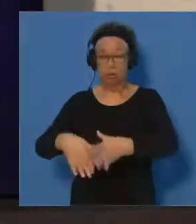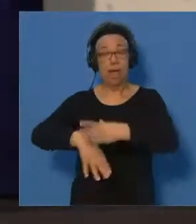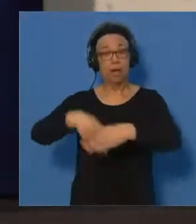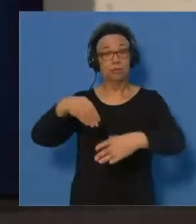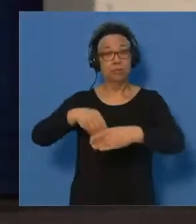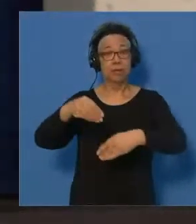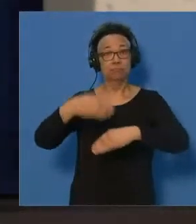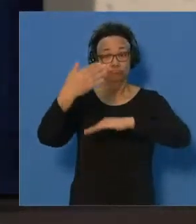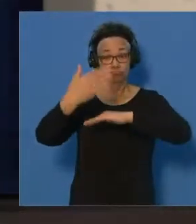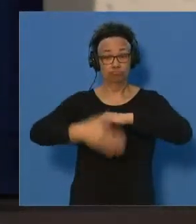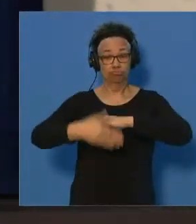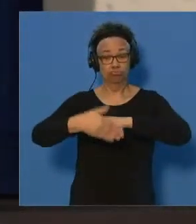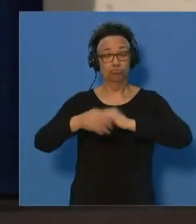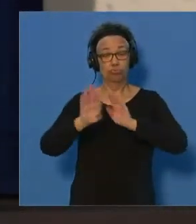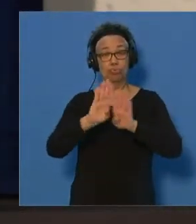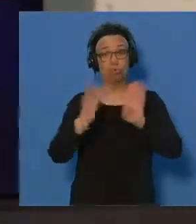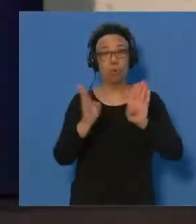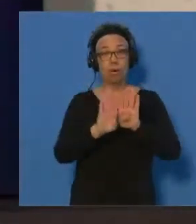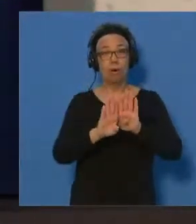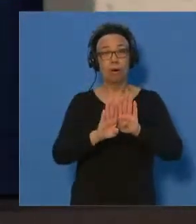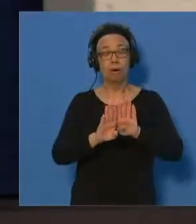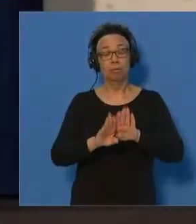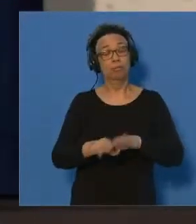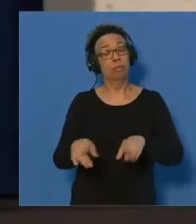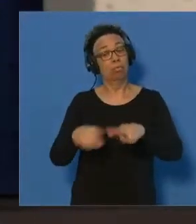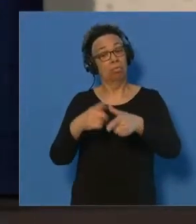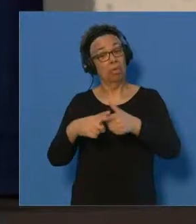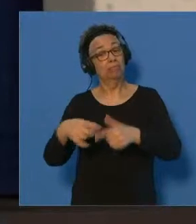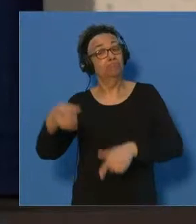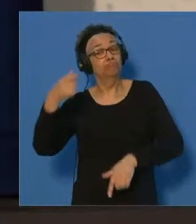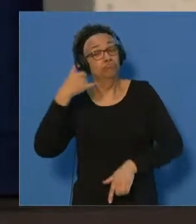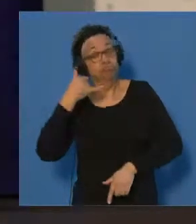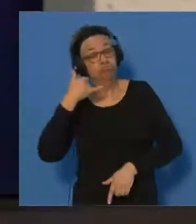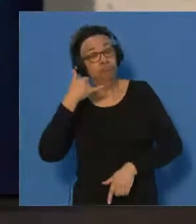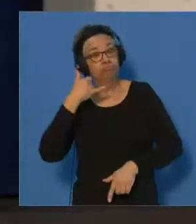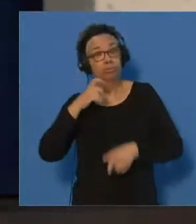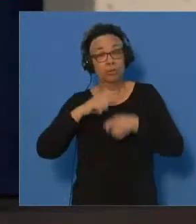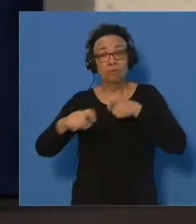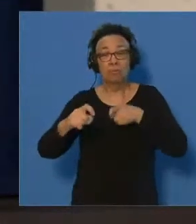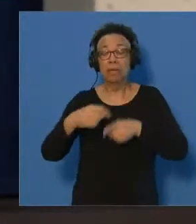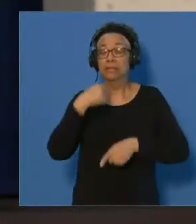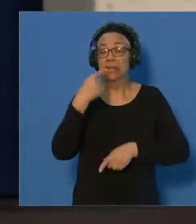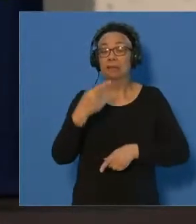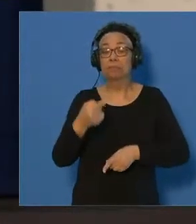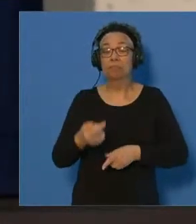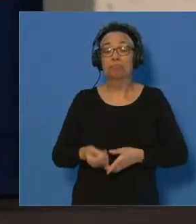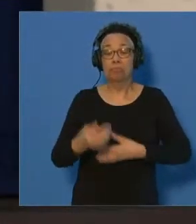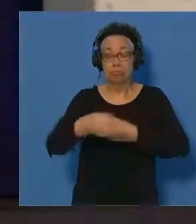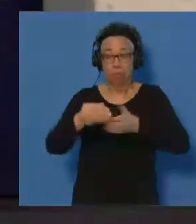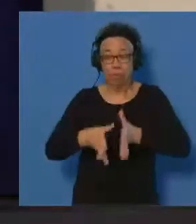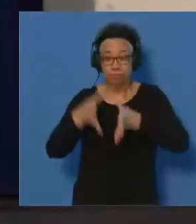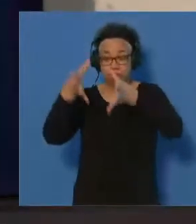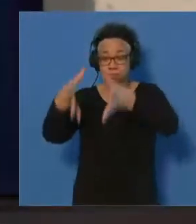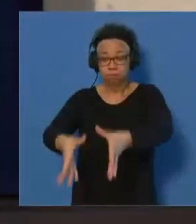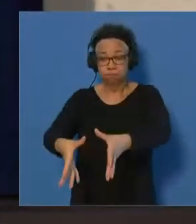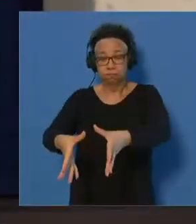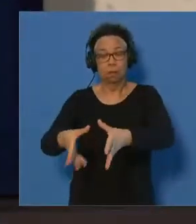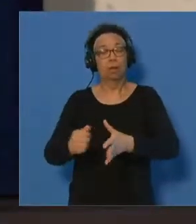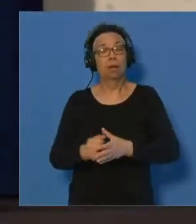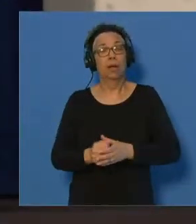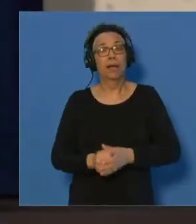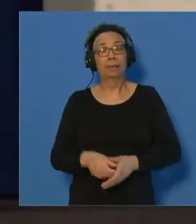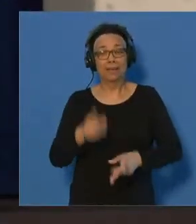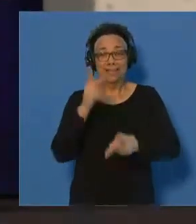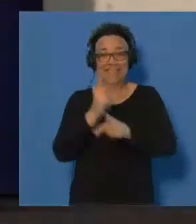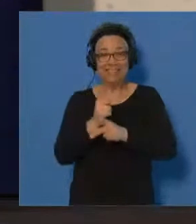door and telephone to inform the customer that the delivery has been made and shall maintain